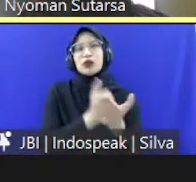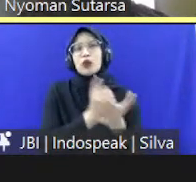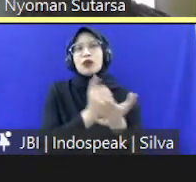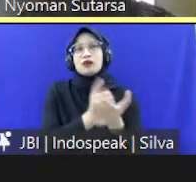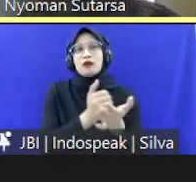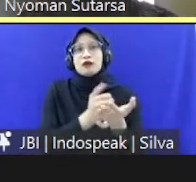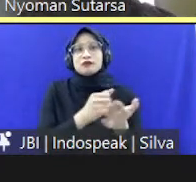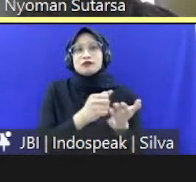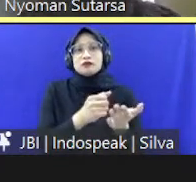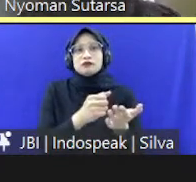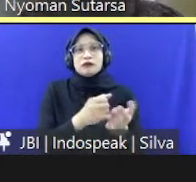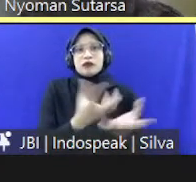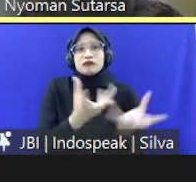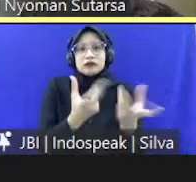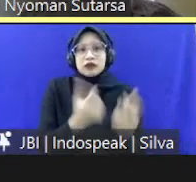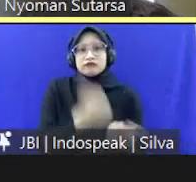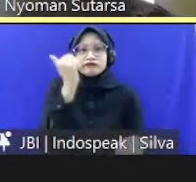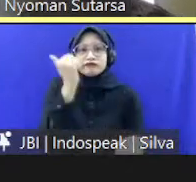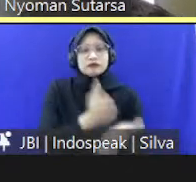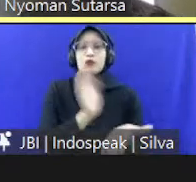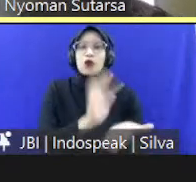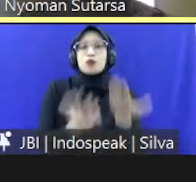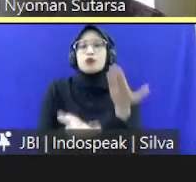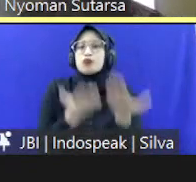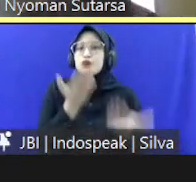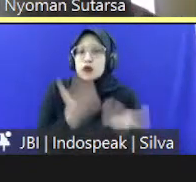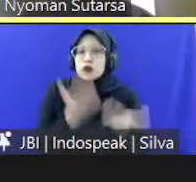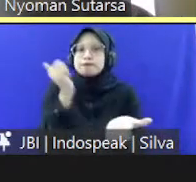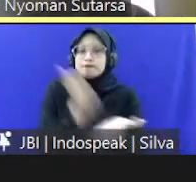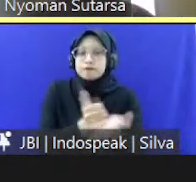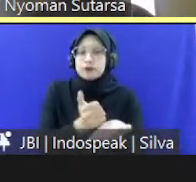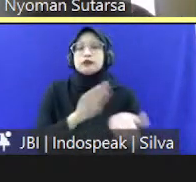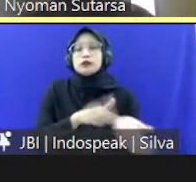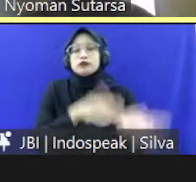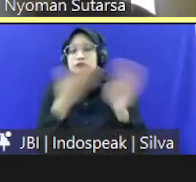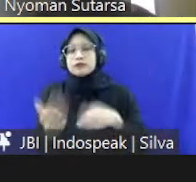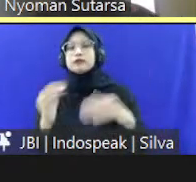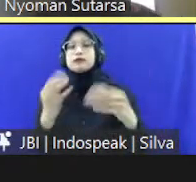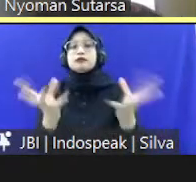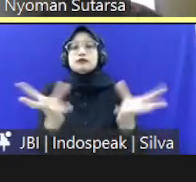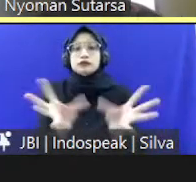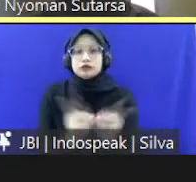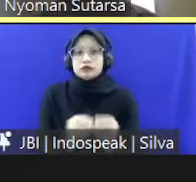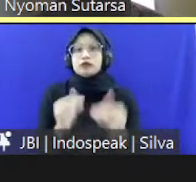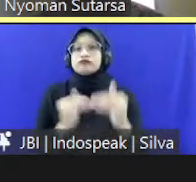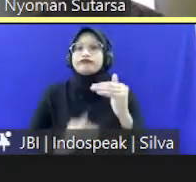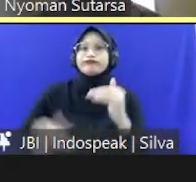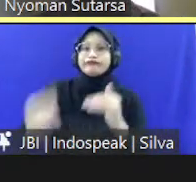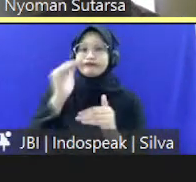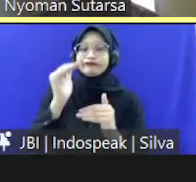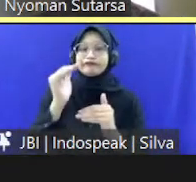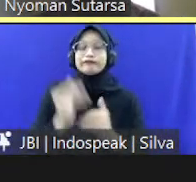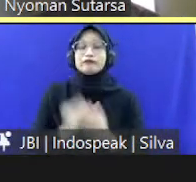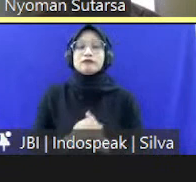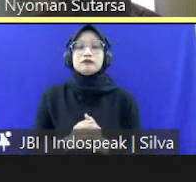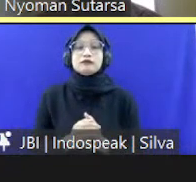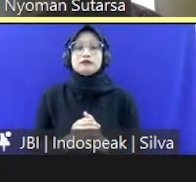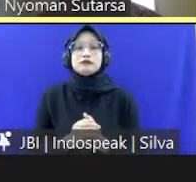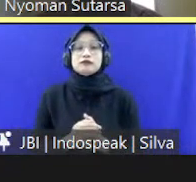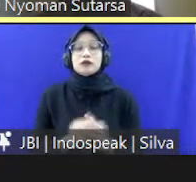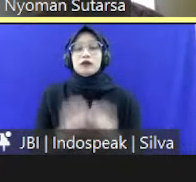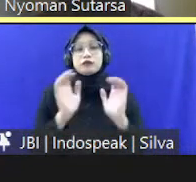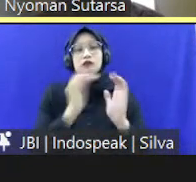are a lot of deaths that not be able to record in the Indonesian data set. Various policies have